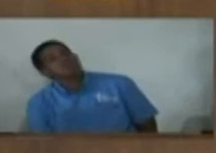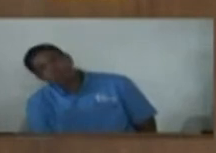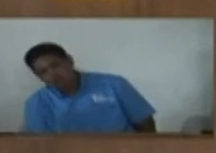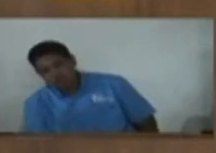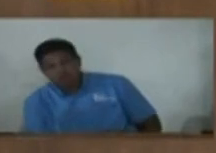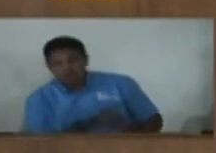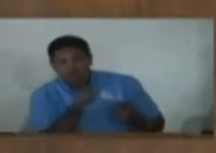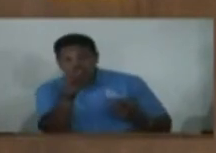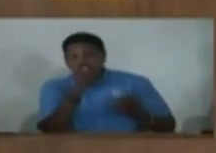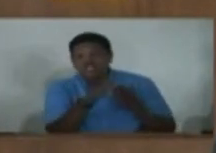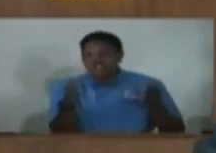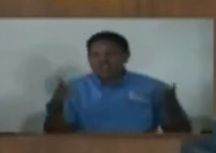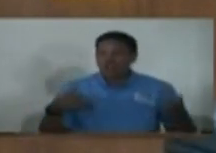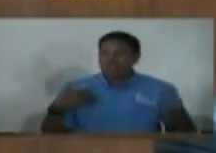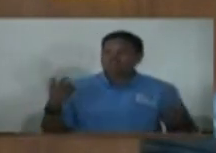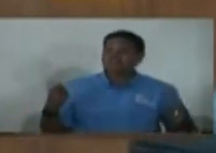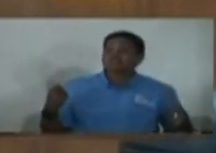well-being.